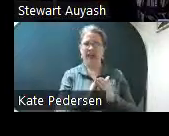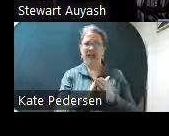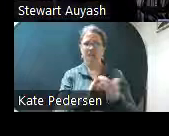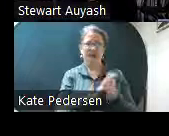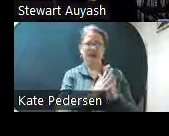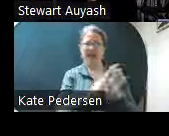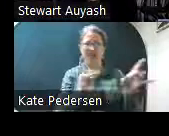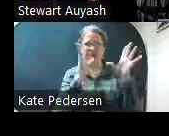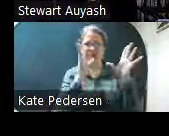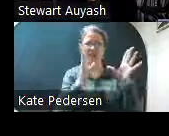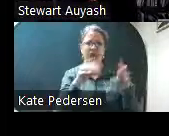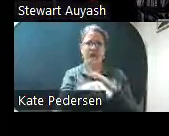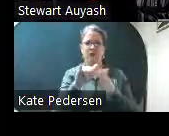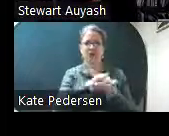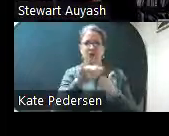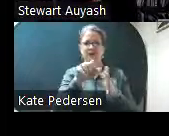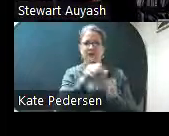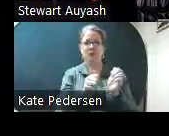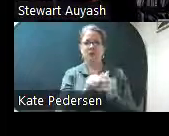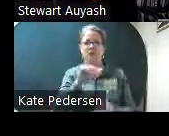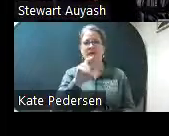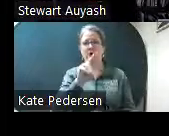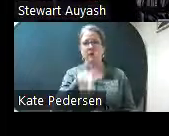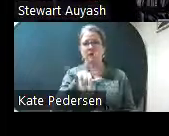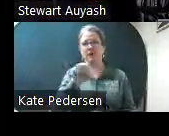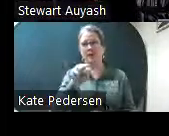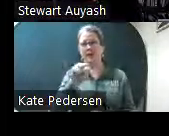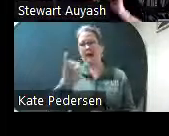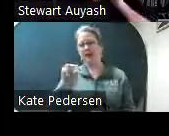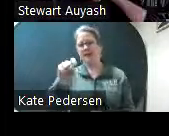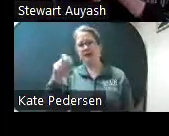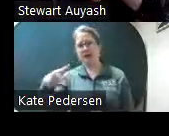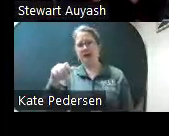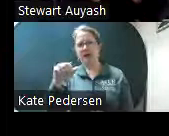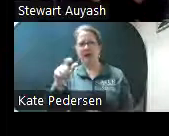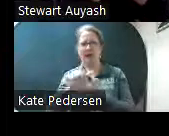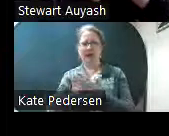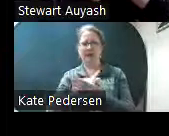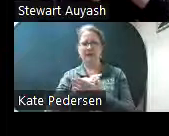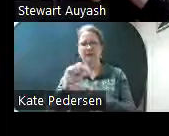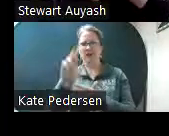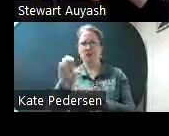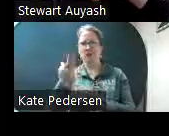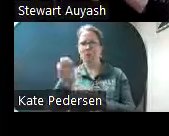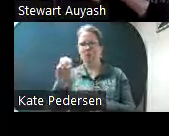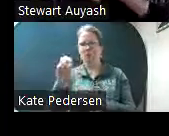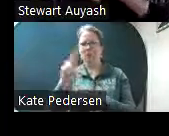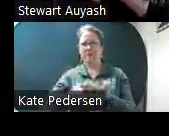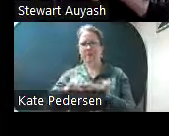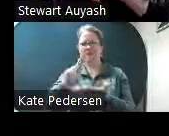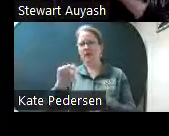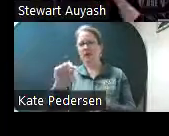the iStop program passed in 2012, signed by Governor Cuomo, that basically started to